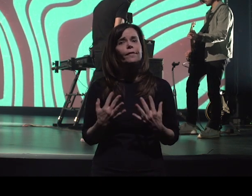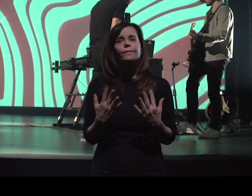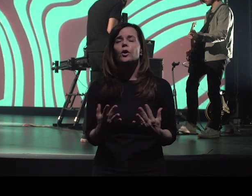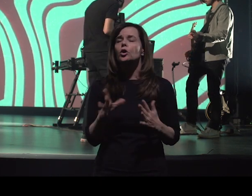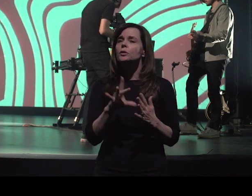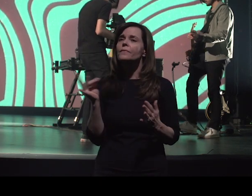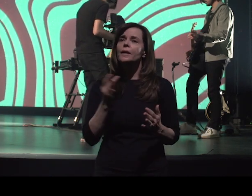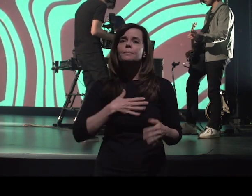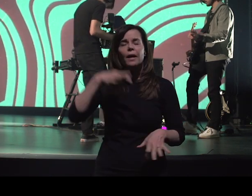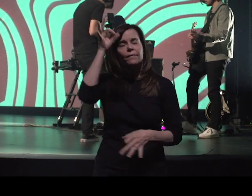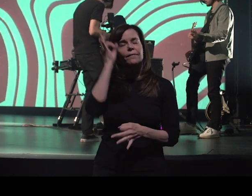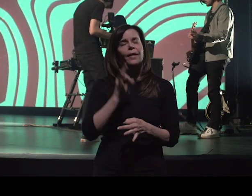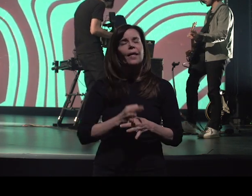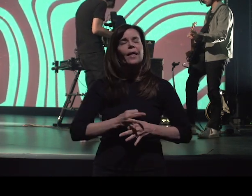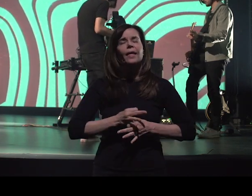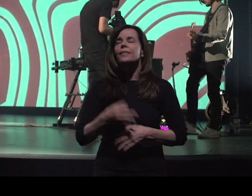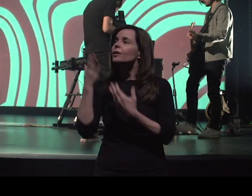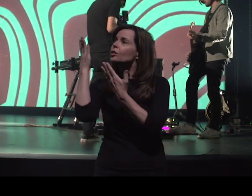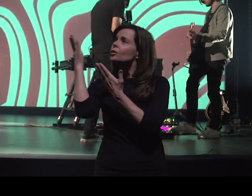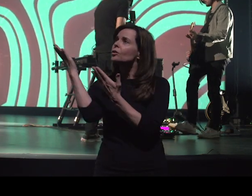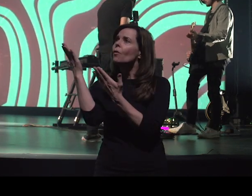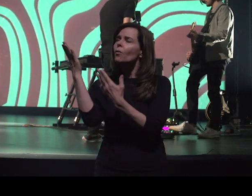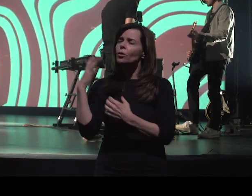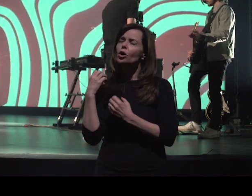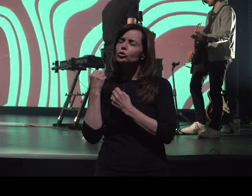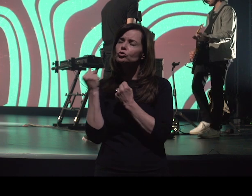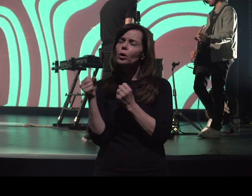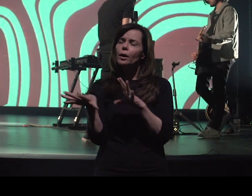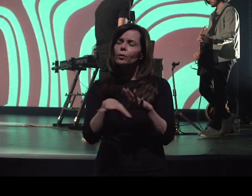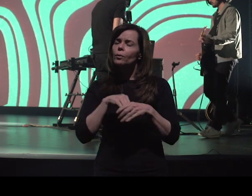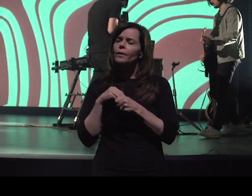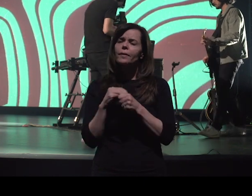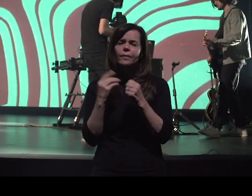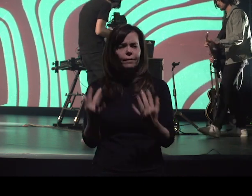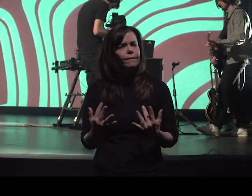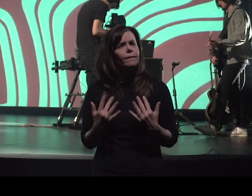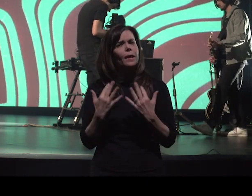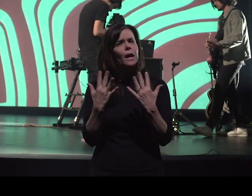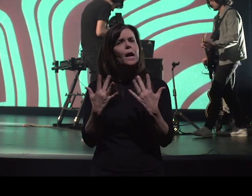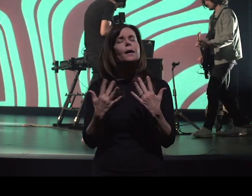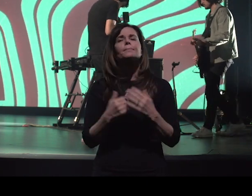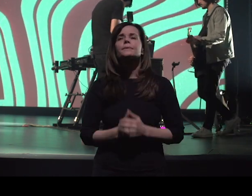faith, you're the fork within the